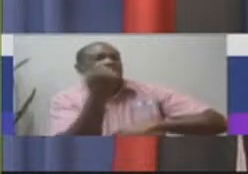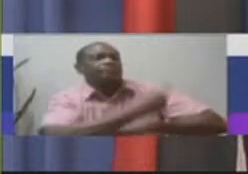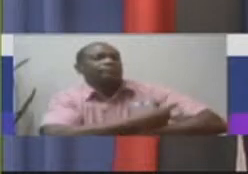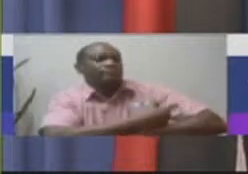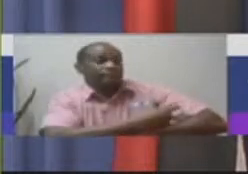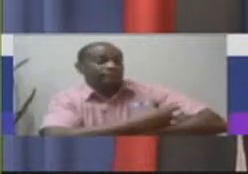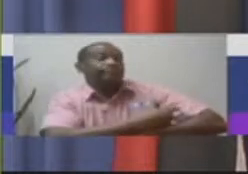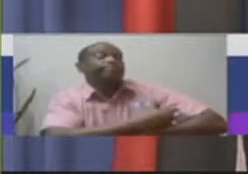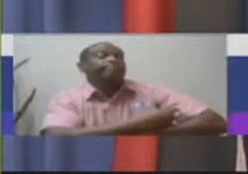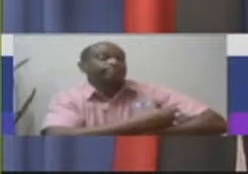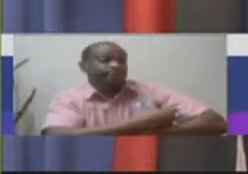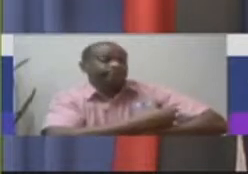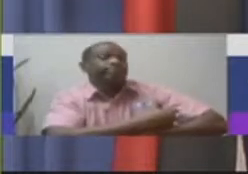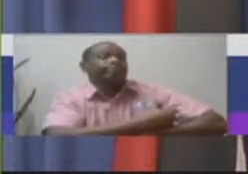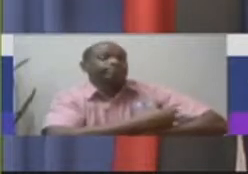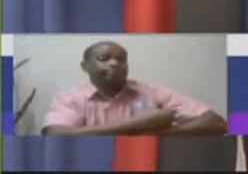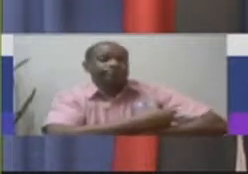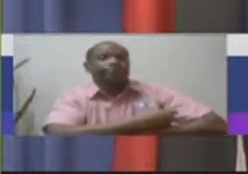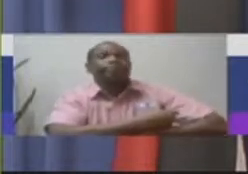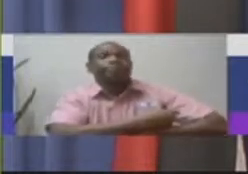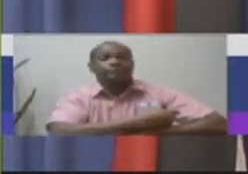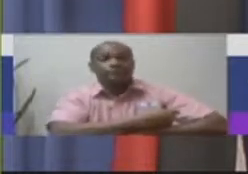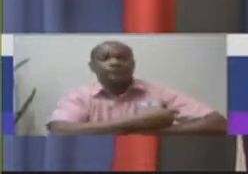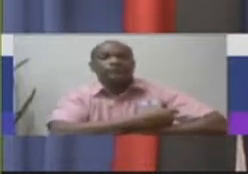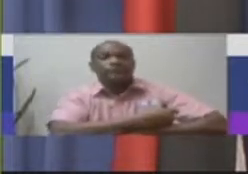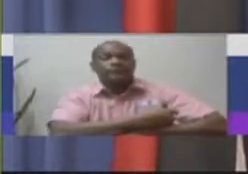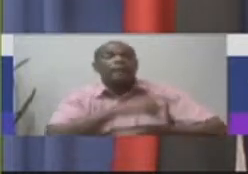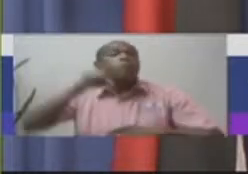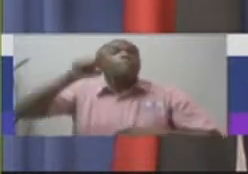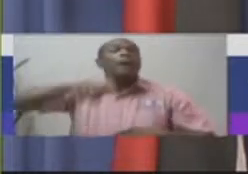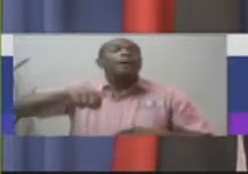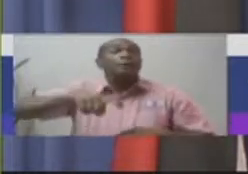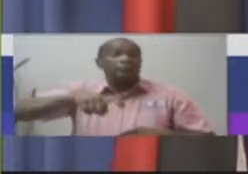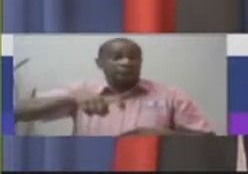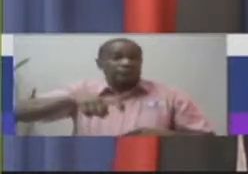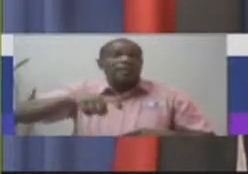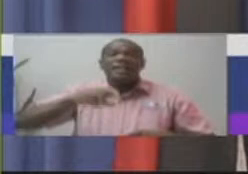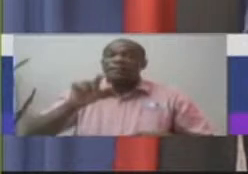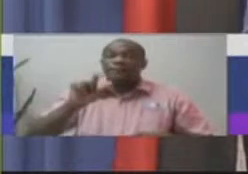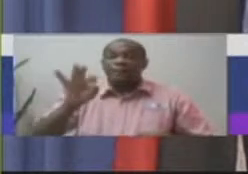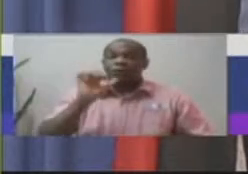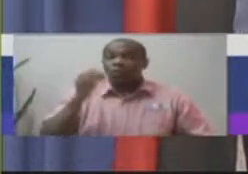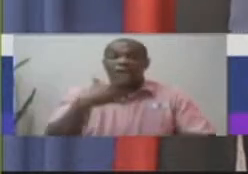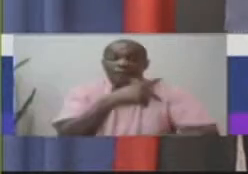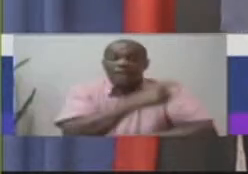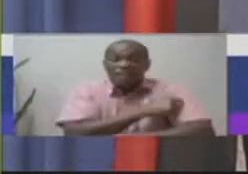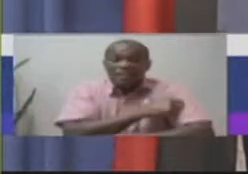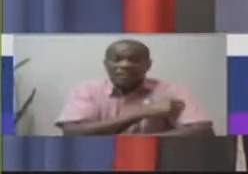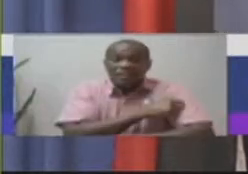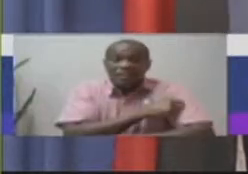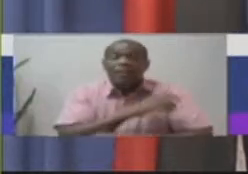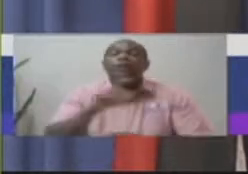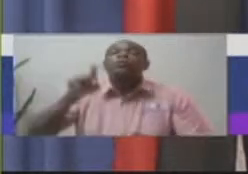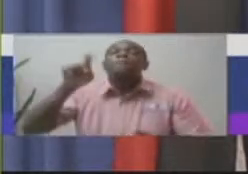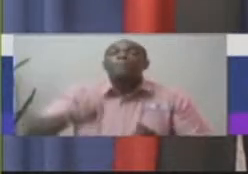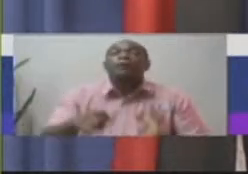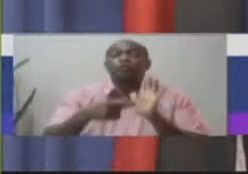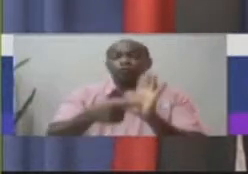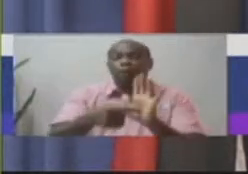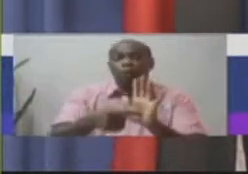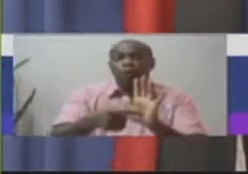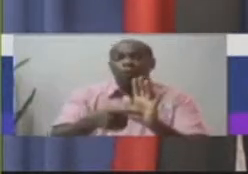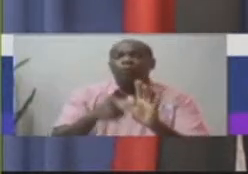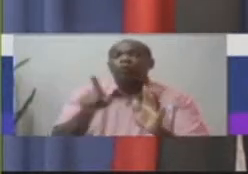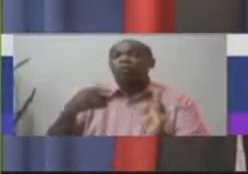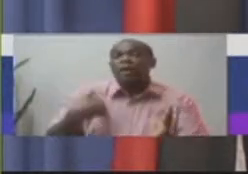and you must, in order to enter unvaccinated, you must be able to show